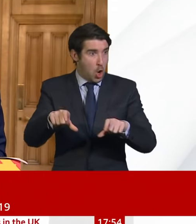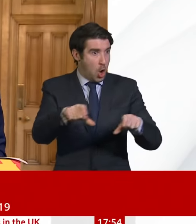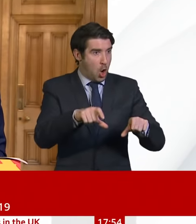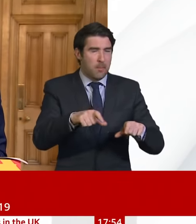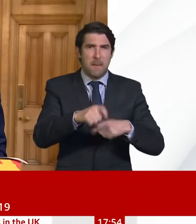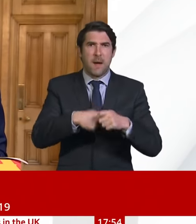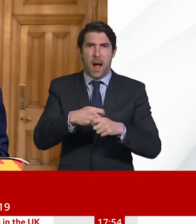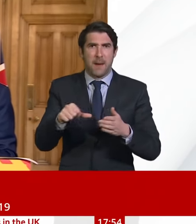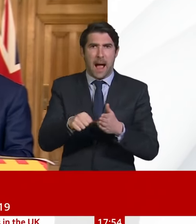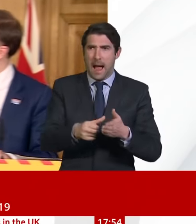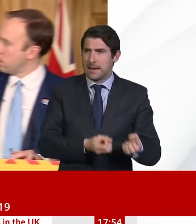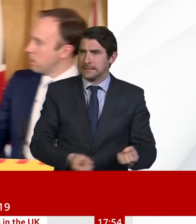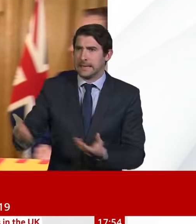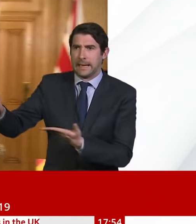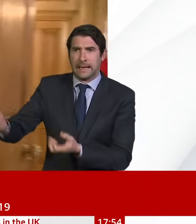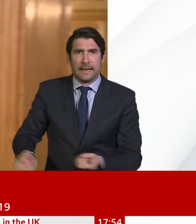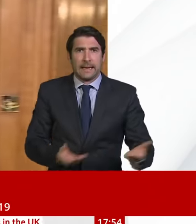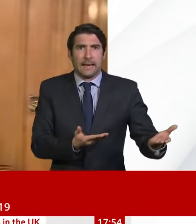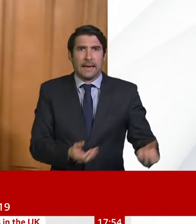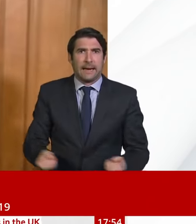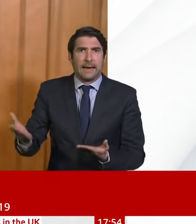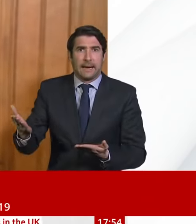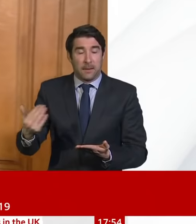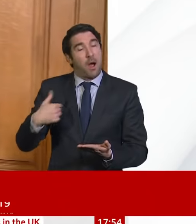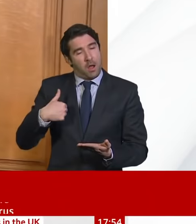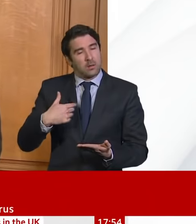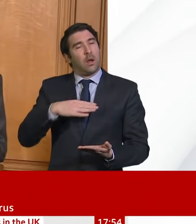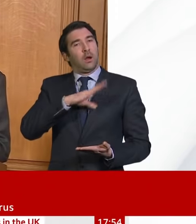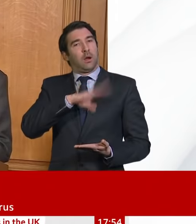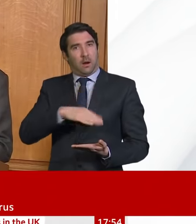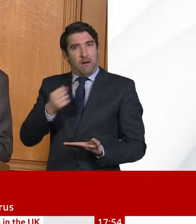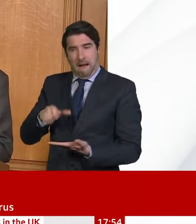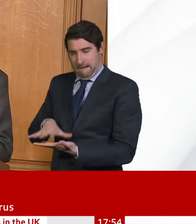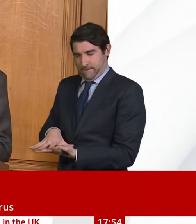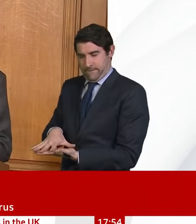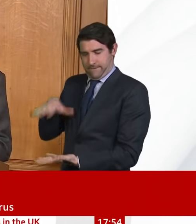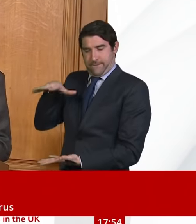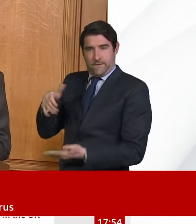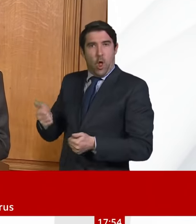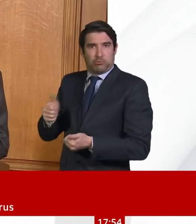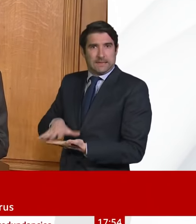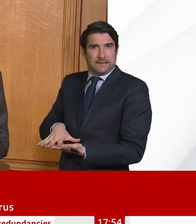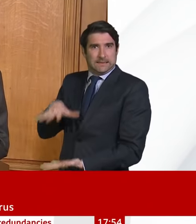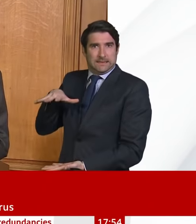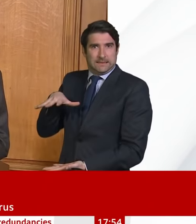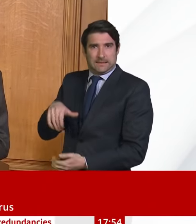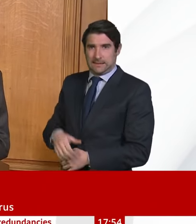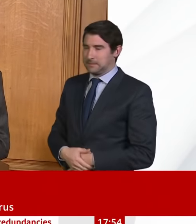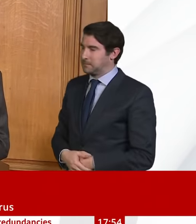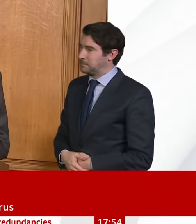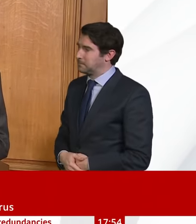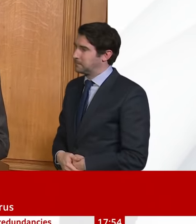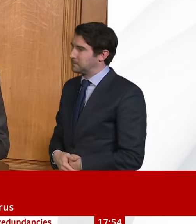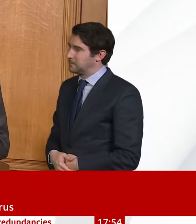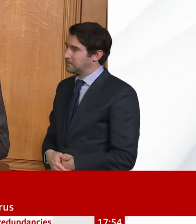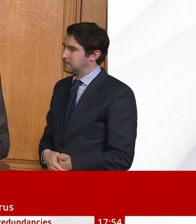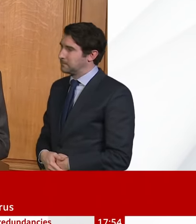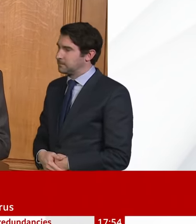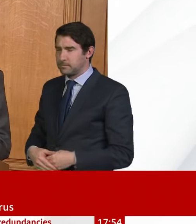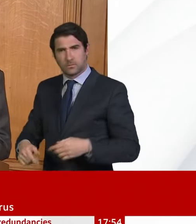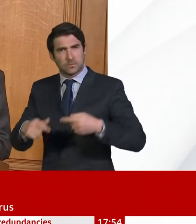are needed. So no, I still think there are reasons to be hopeful. As I said a couple of